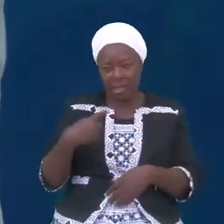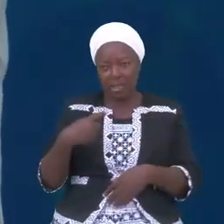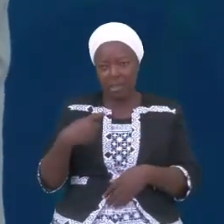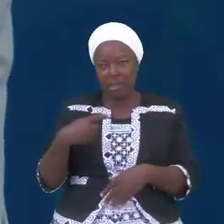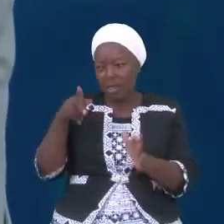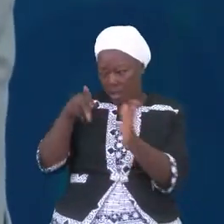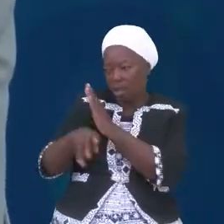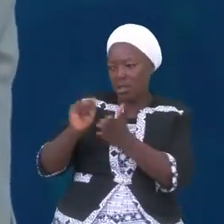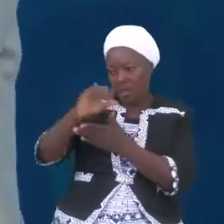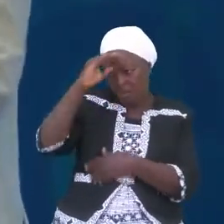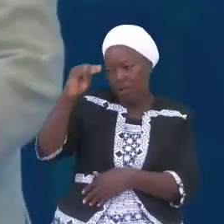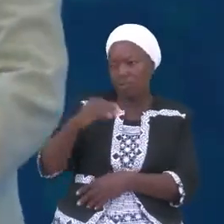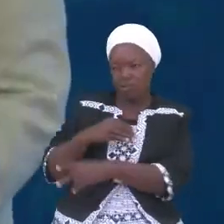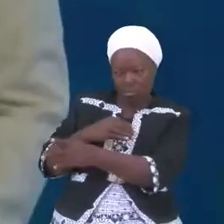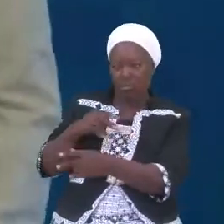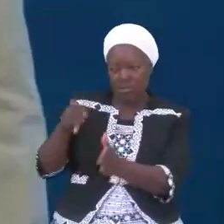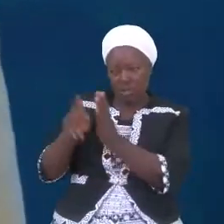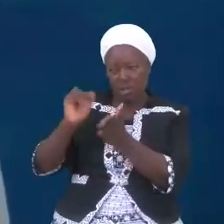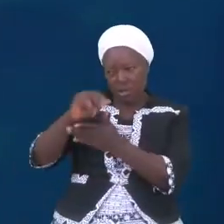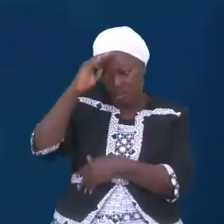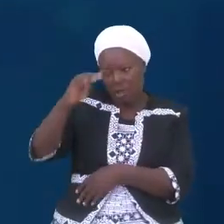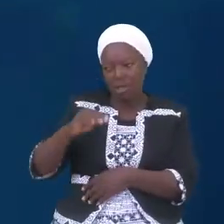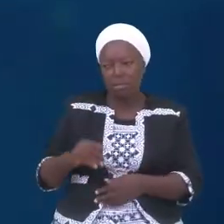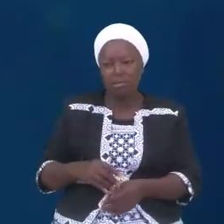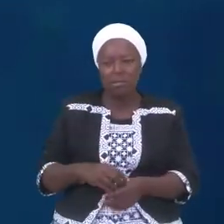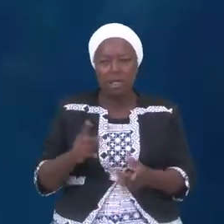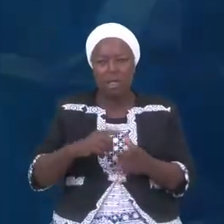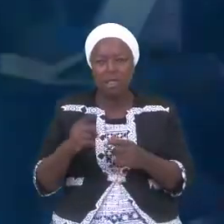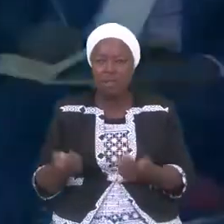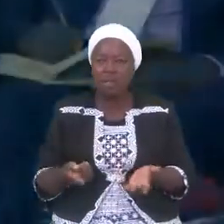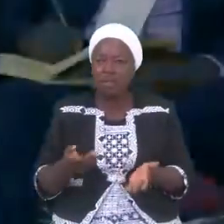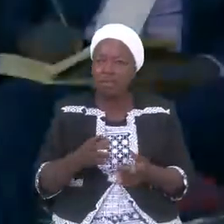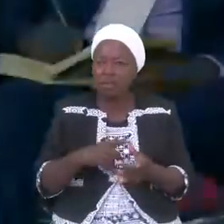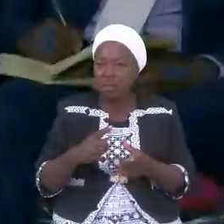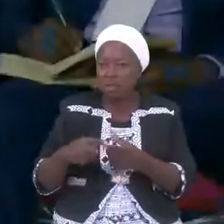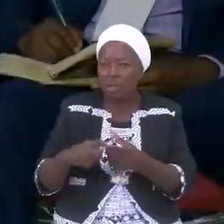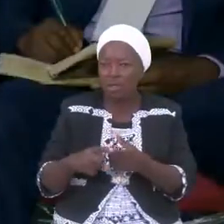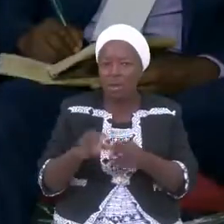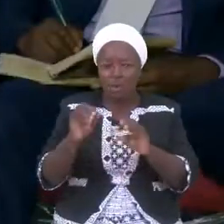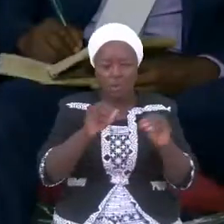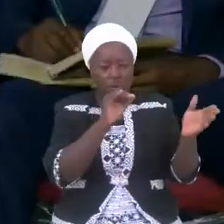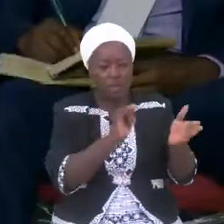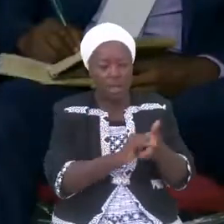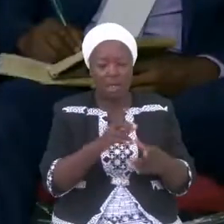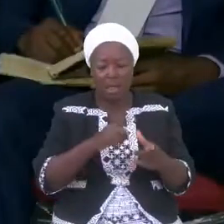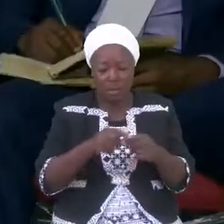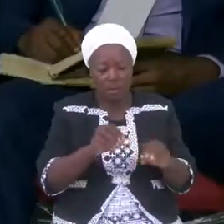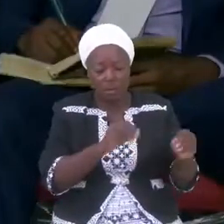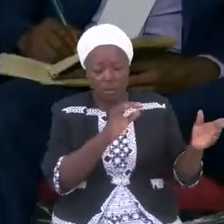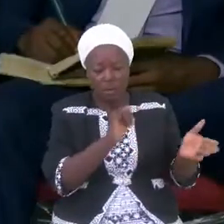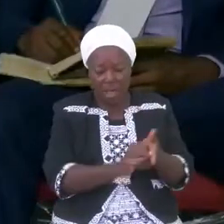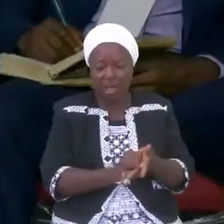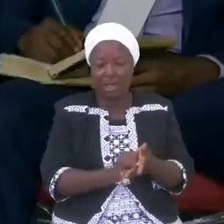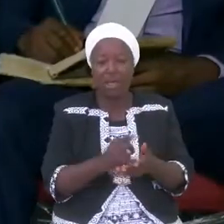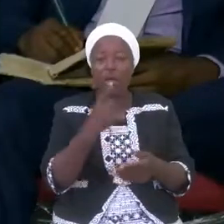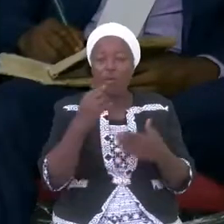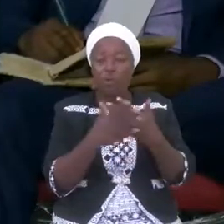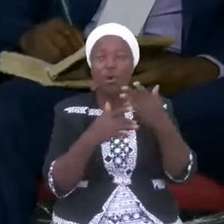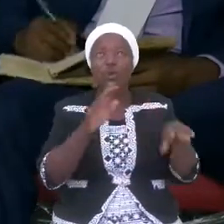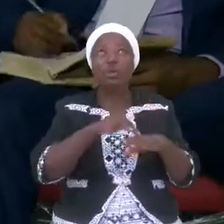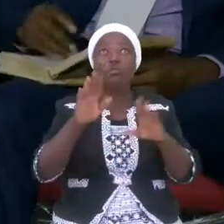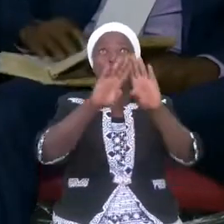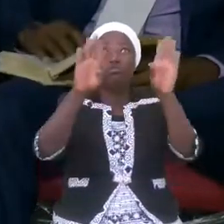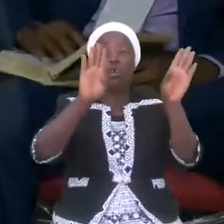that lamb. Apply that blood. Put it on the lintels of your houses. And if